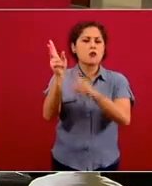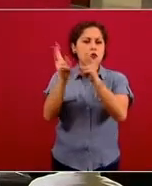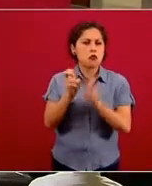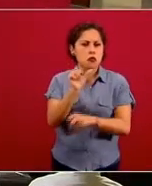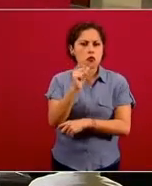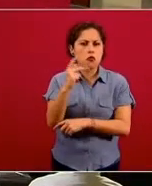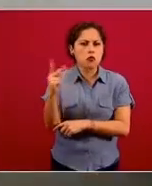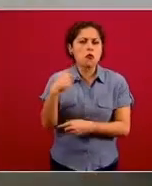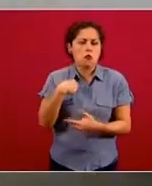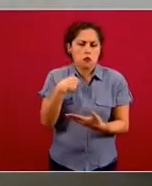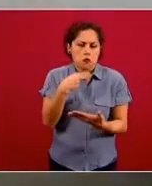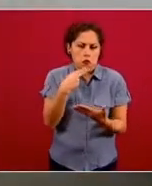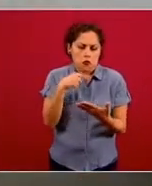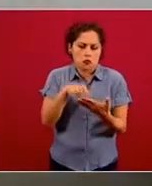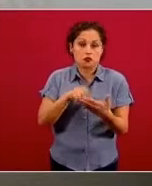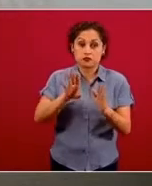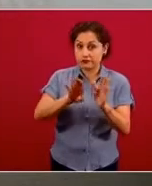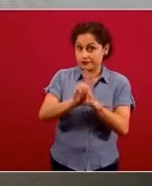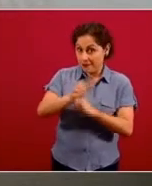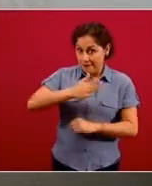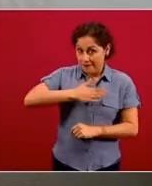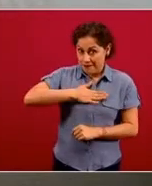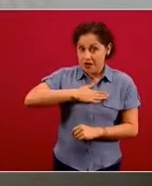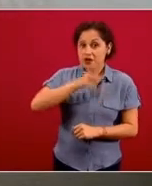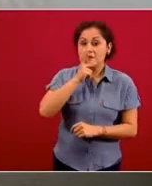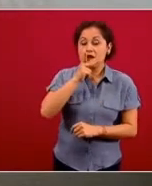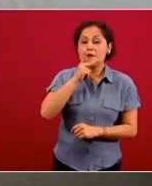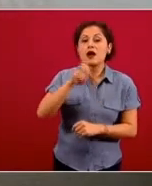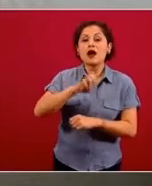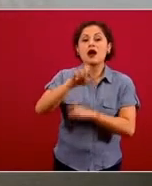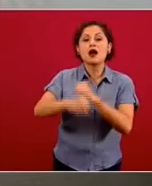If I say, oh, okay, I'm going to download my application, I